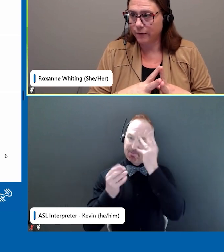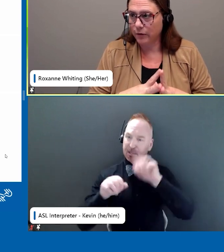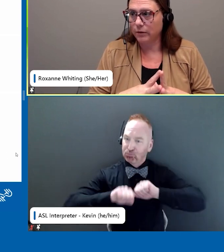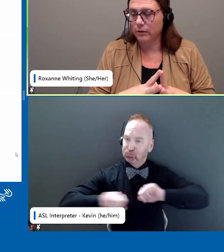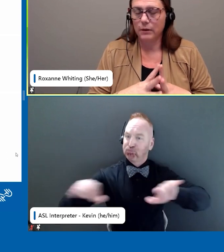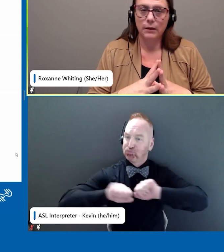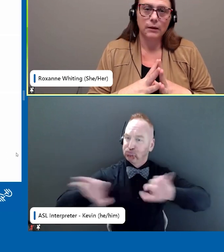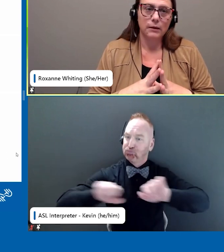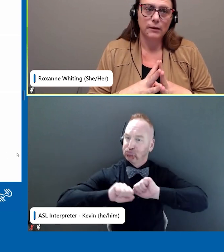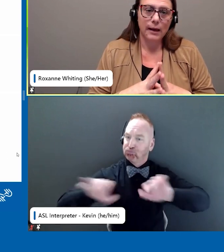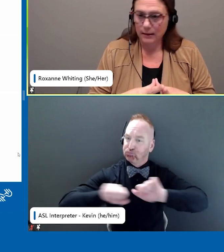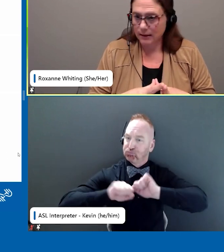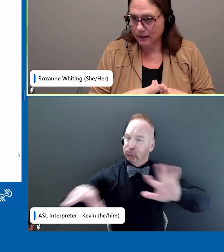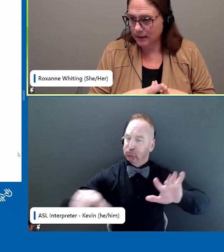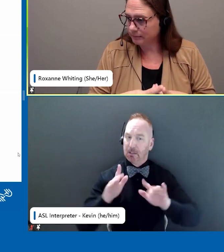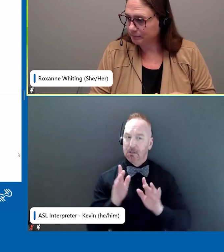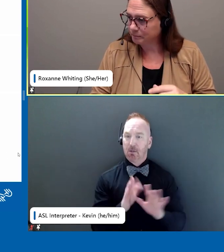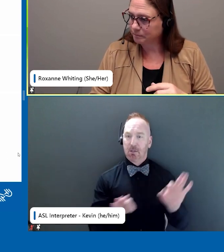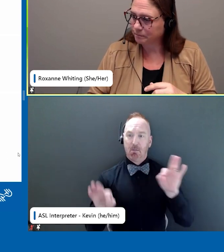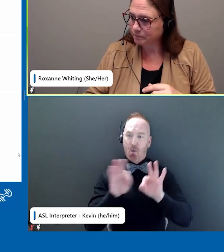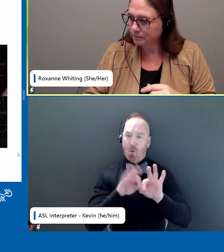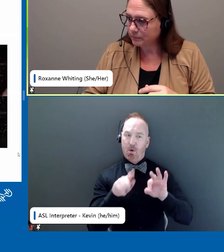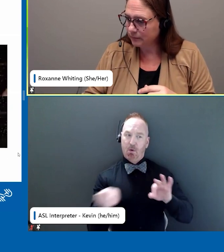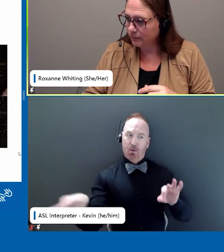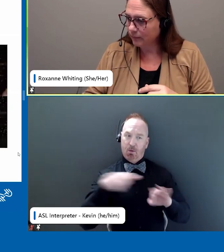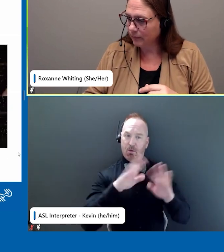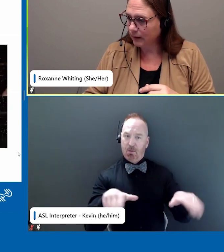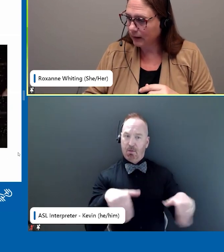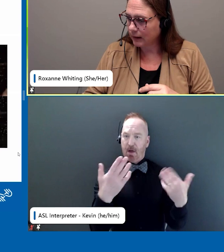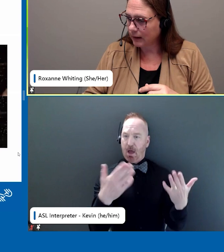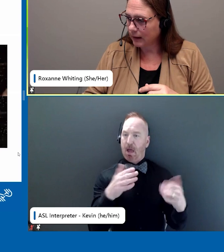providing full access.